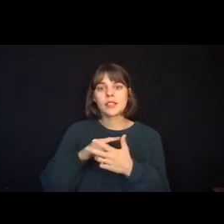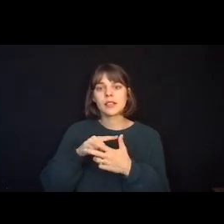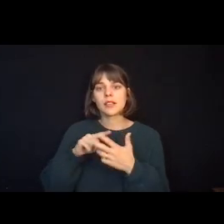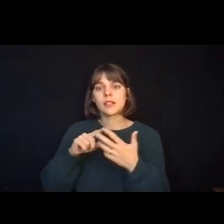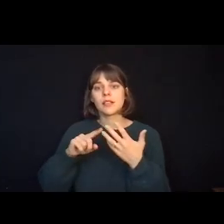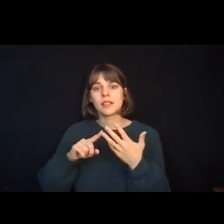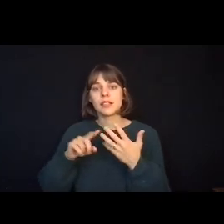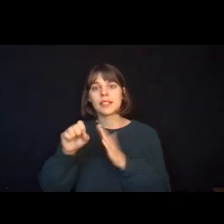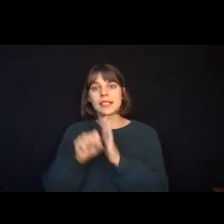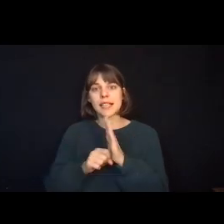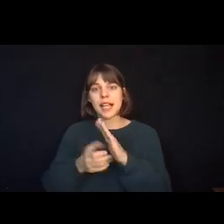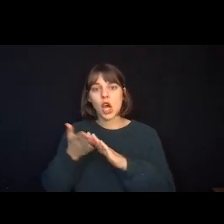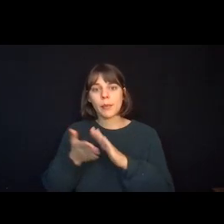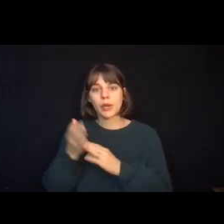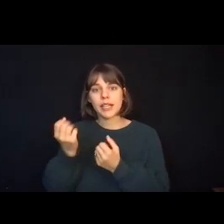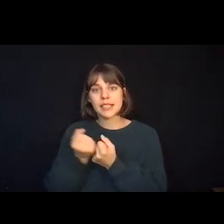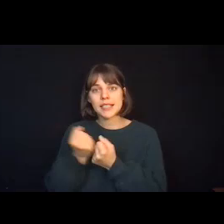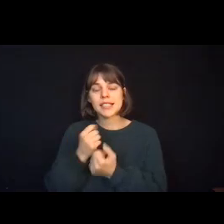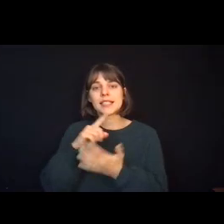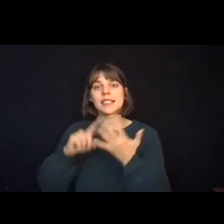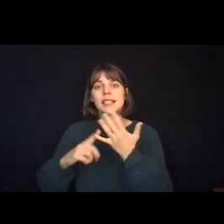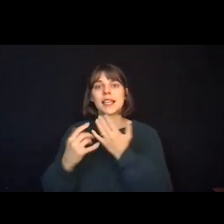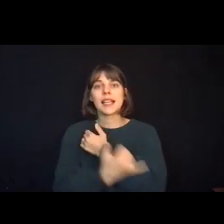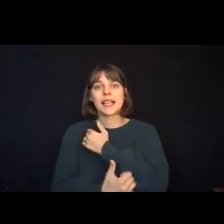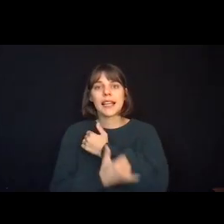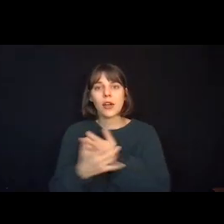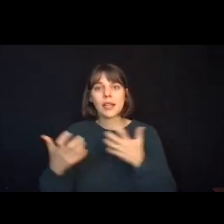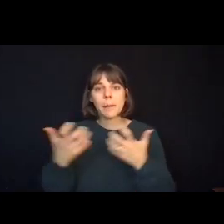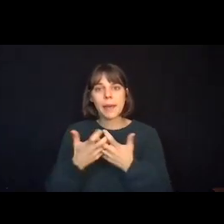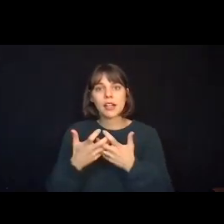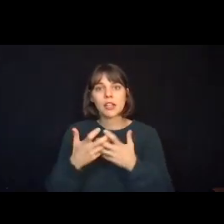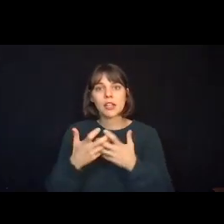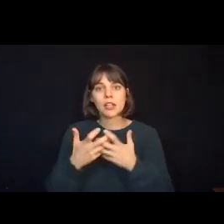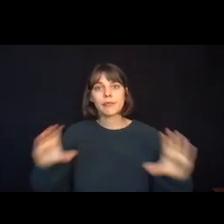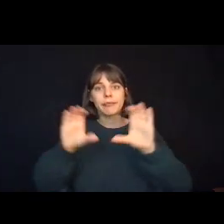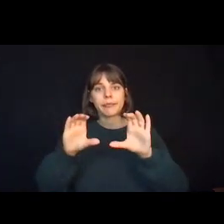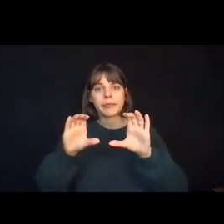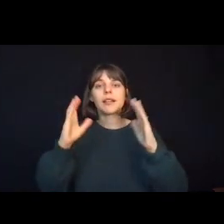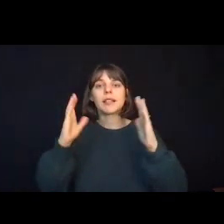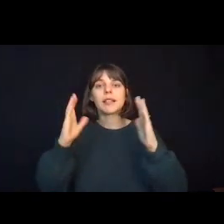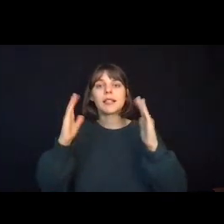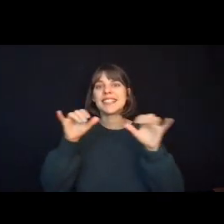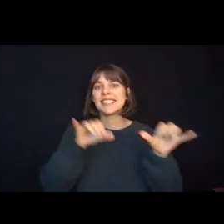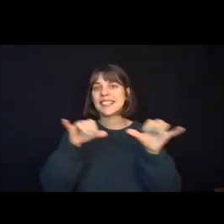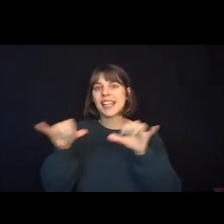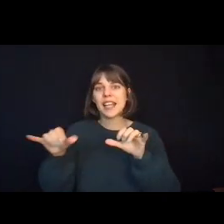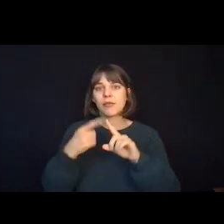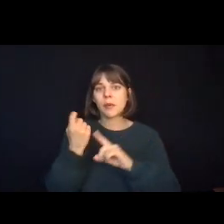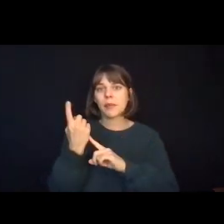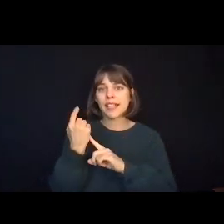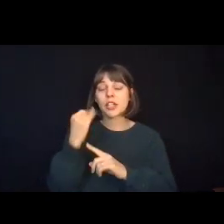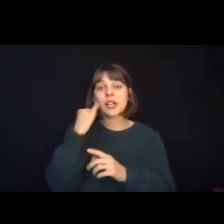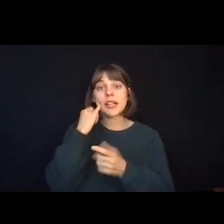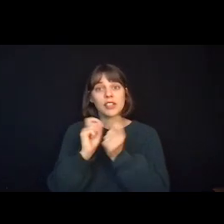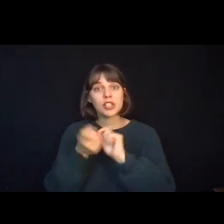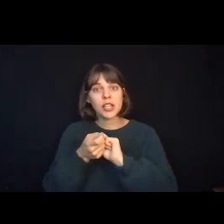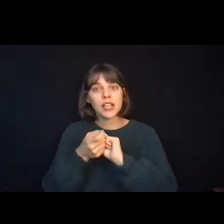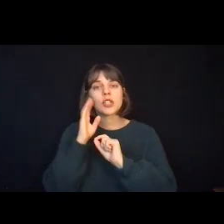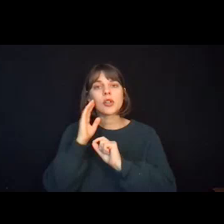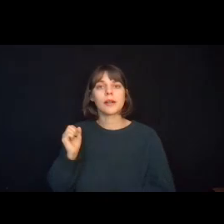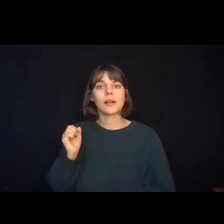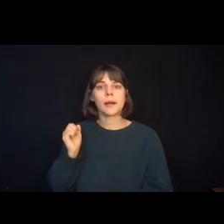our county match are expected to be the same as of now as last year. If there are any changes with that, we would come back. But